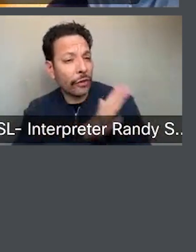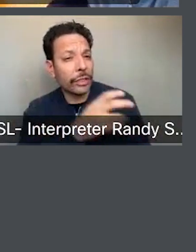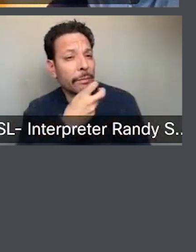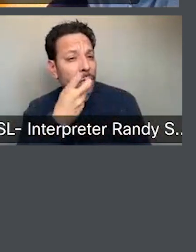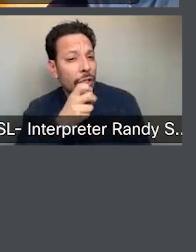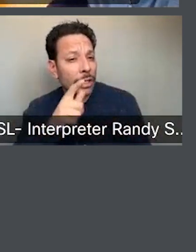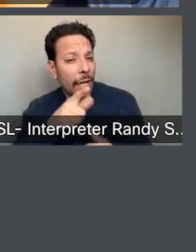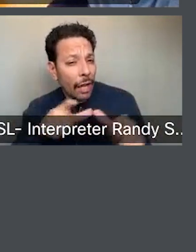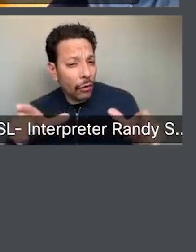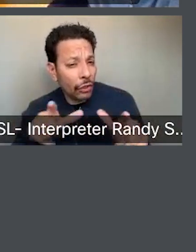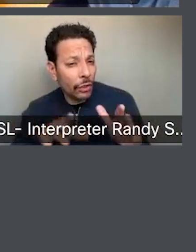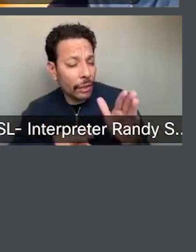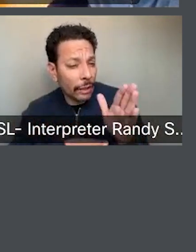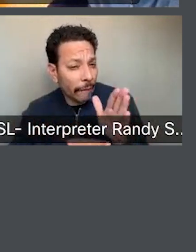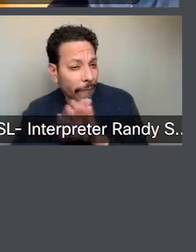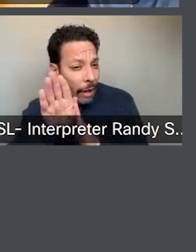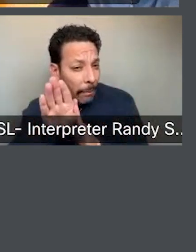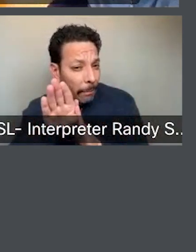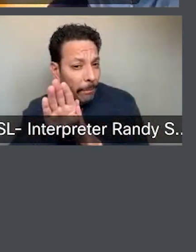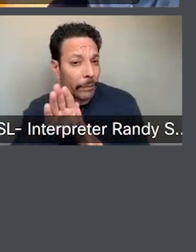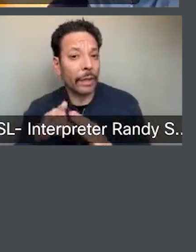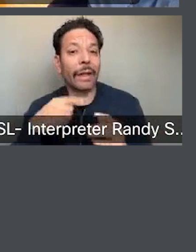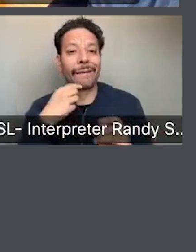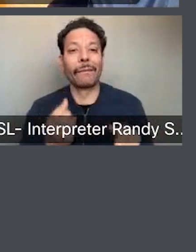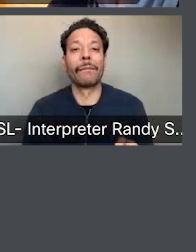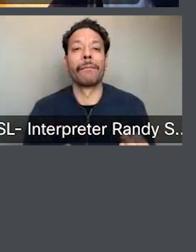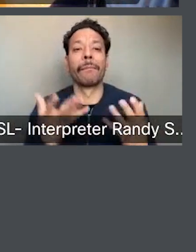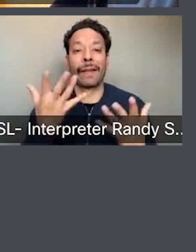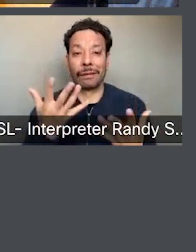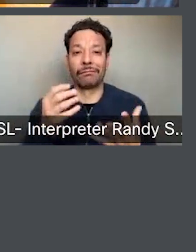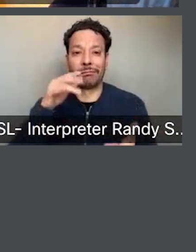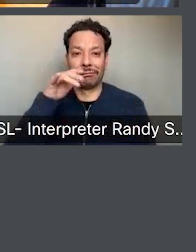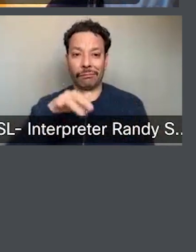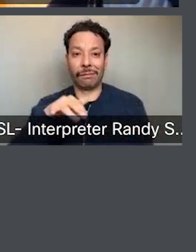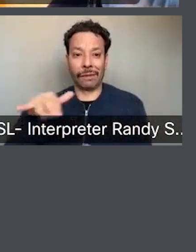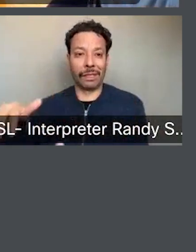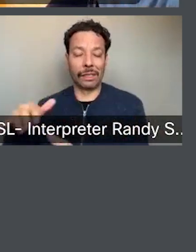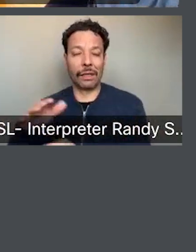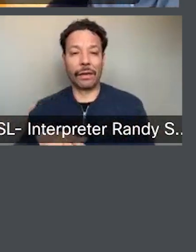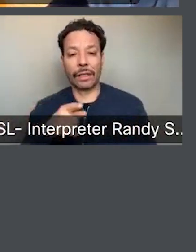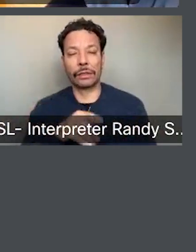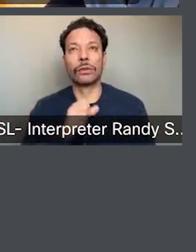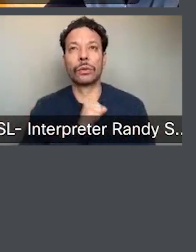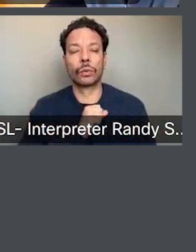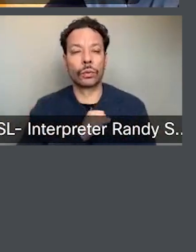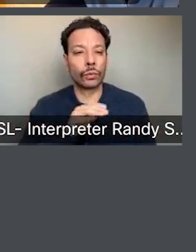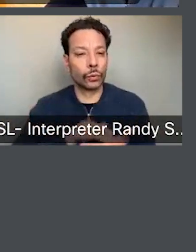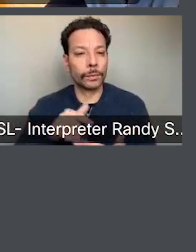development? Well, there have been a number of studies, excuse me,